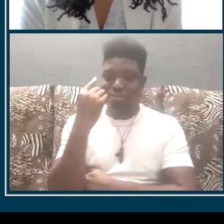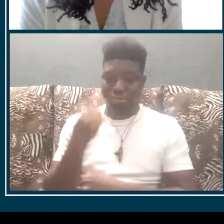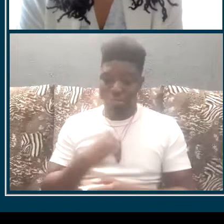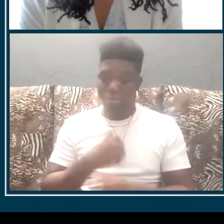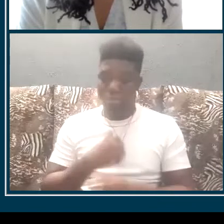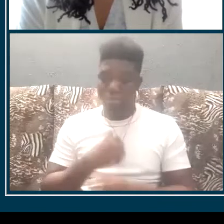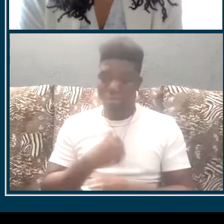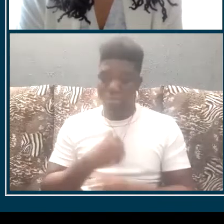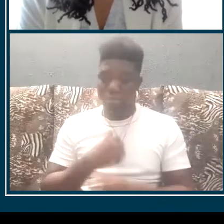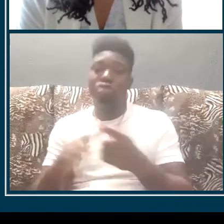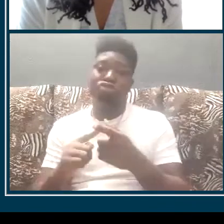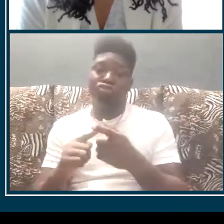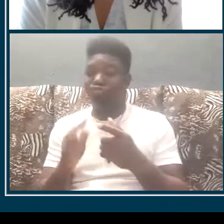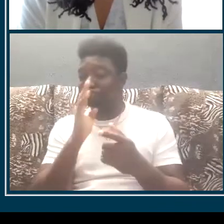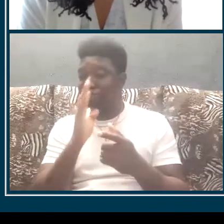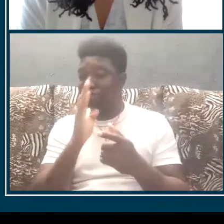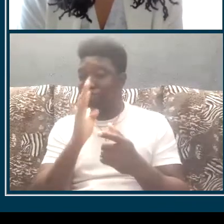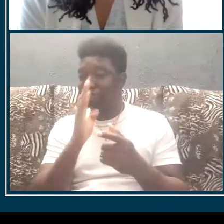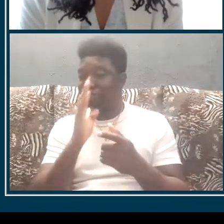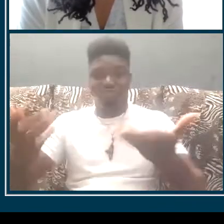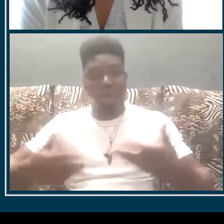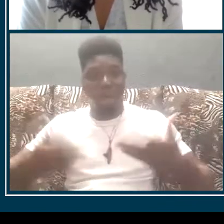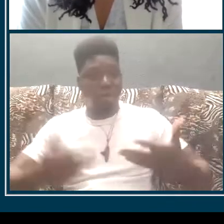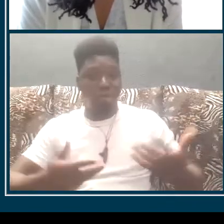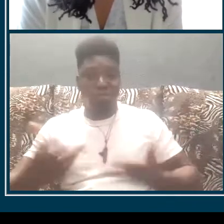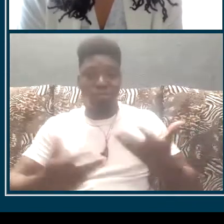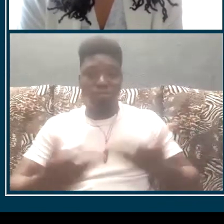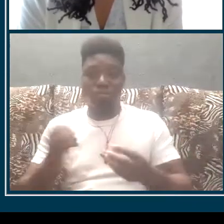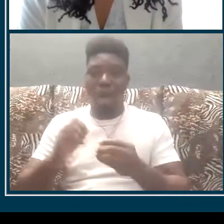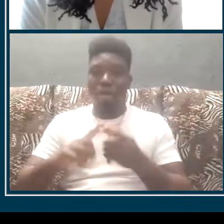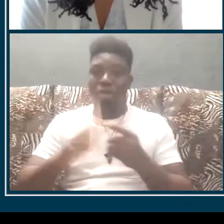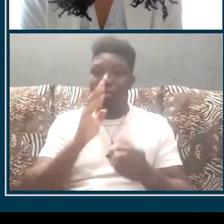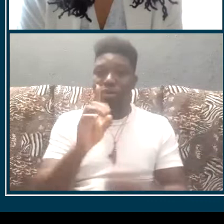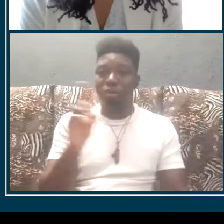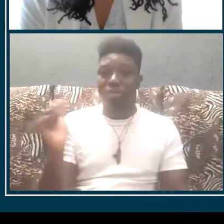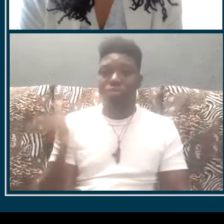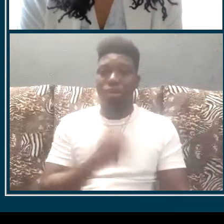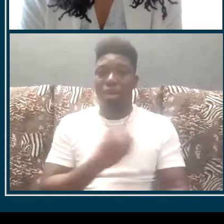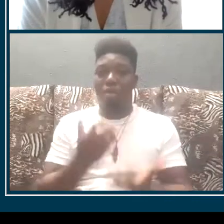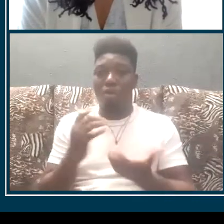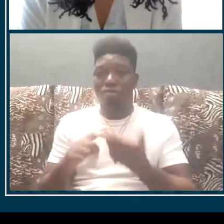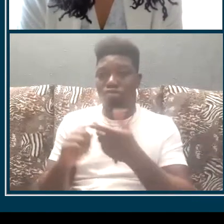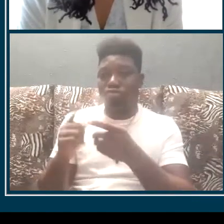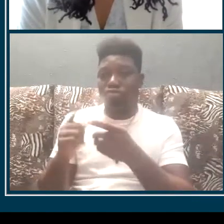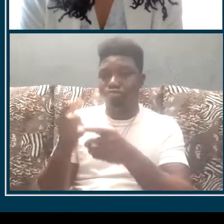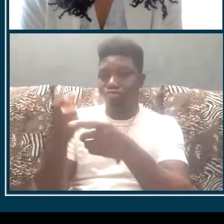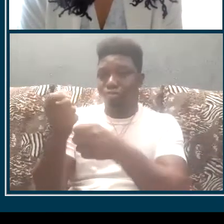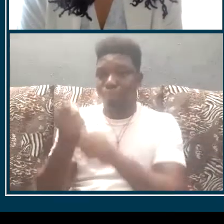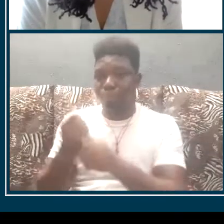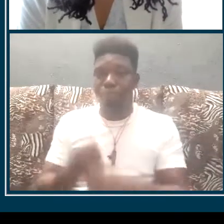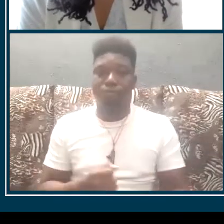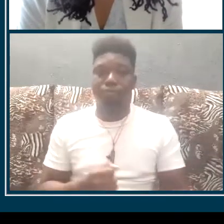more convenient to be disabled, the situation where I want to get to the front of the line, or I want to park in a handicapped parking space,